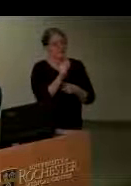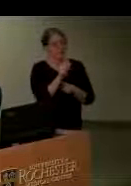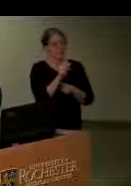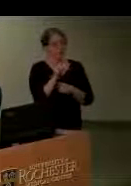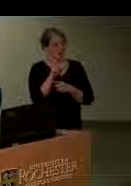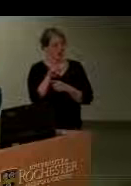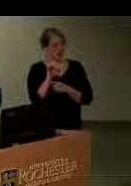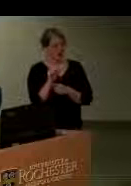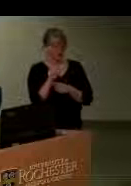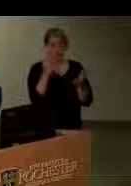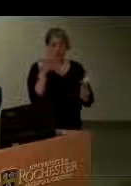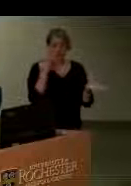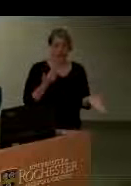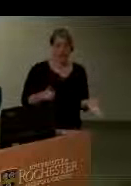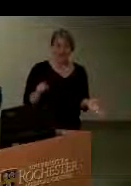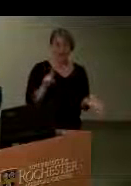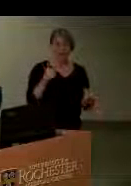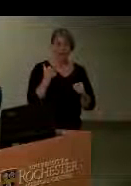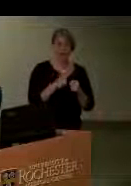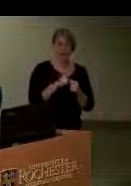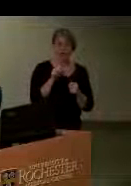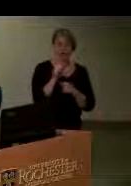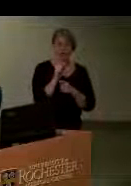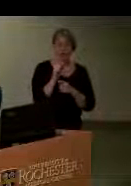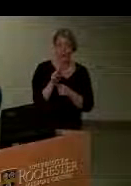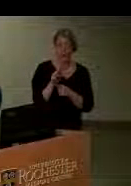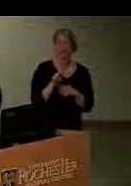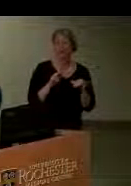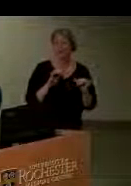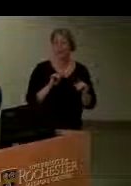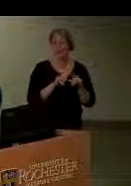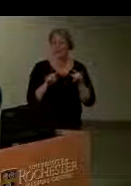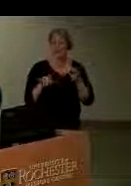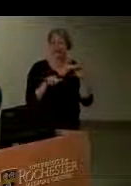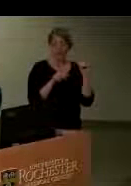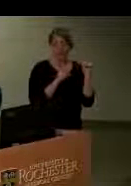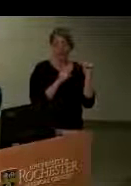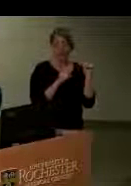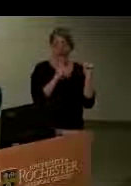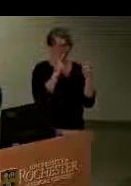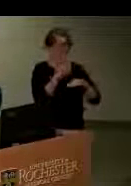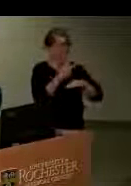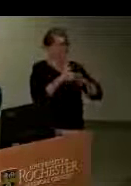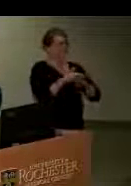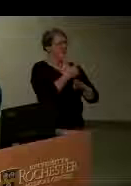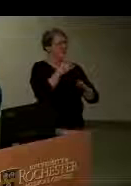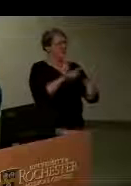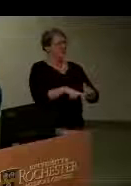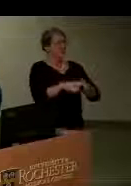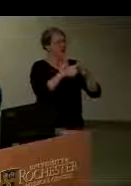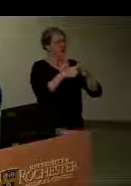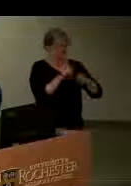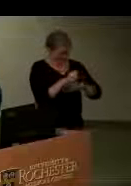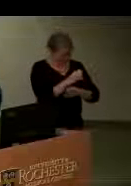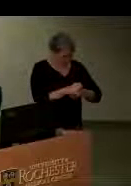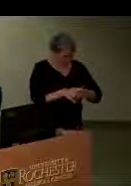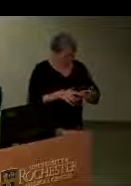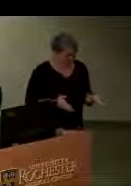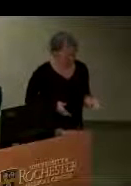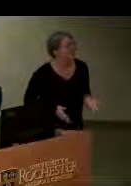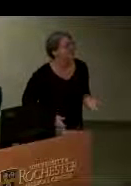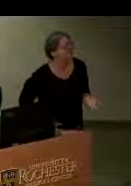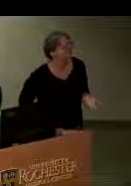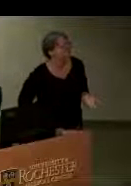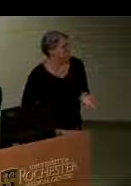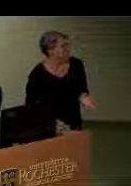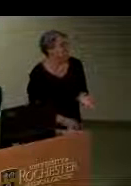I don't know if any of you ever remember Stu, but he left, I think, the day before I started as an intern. And